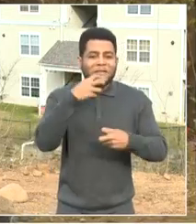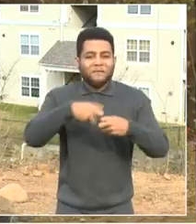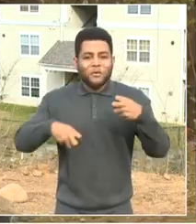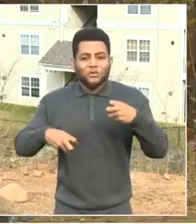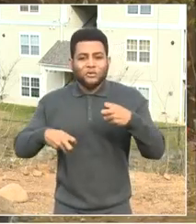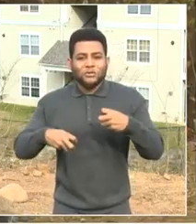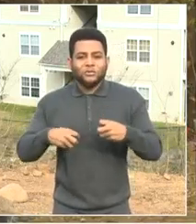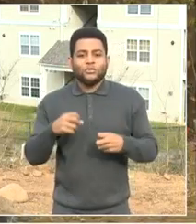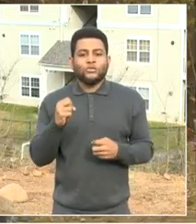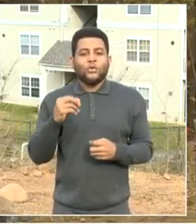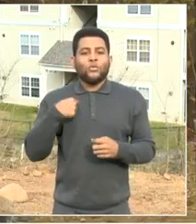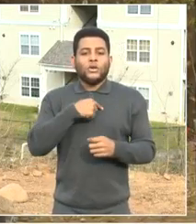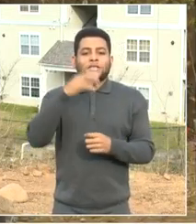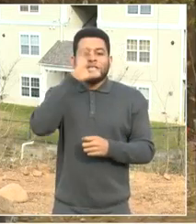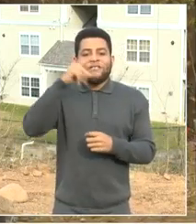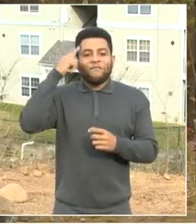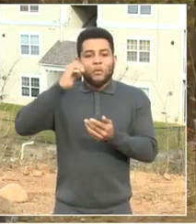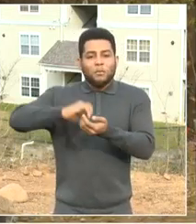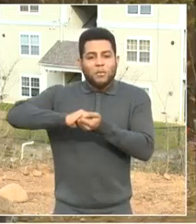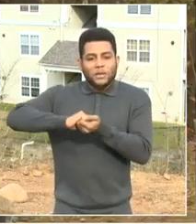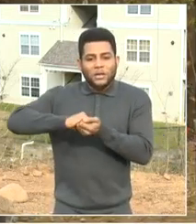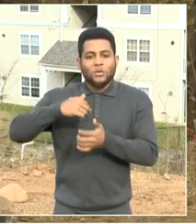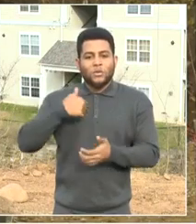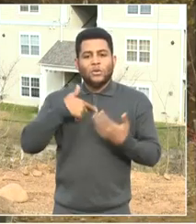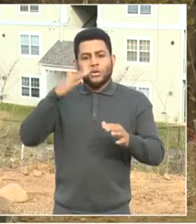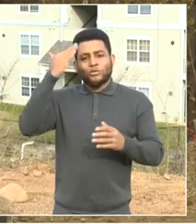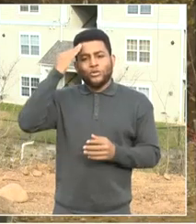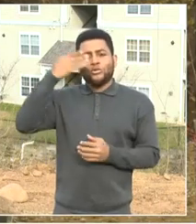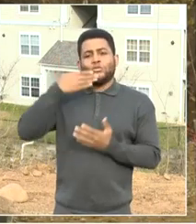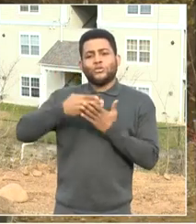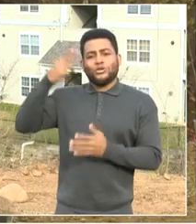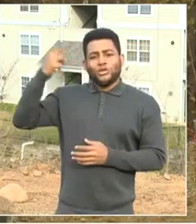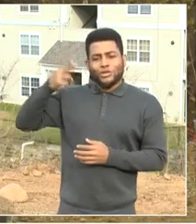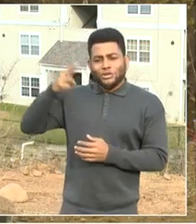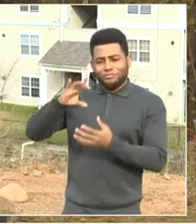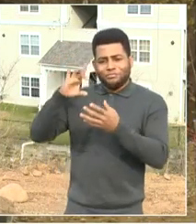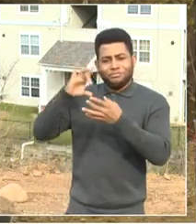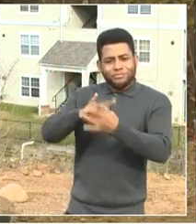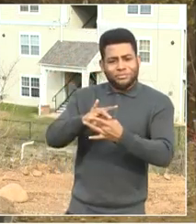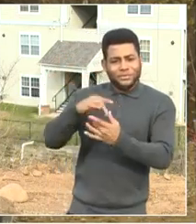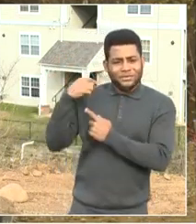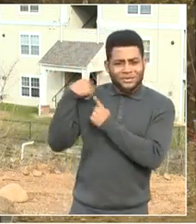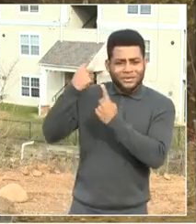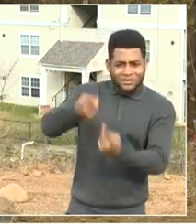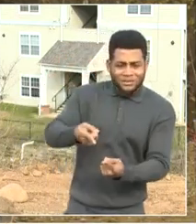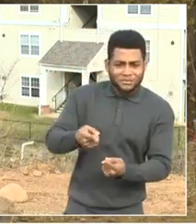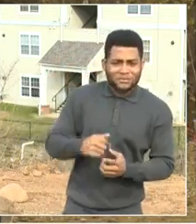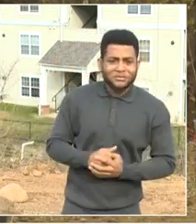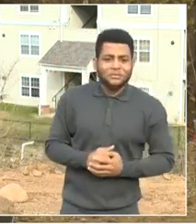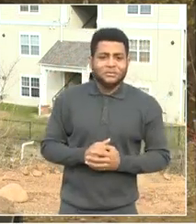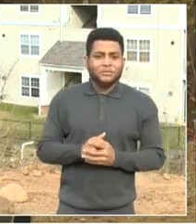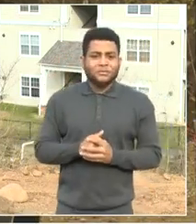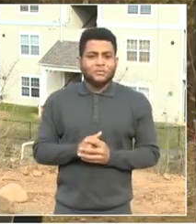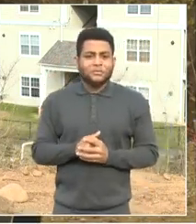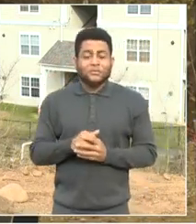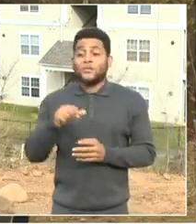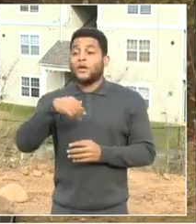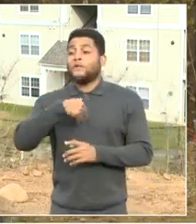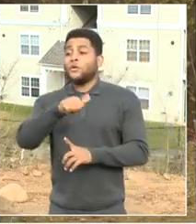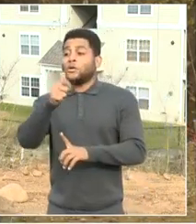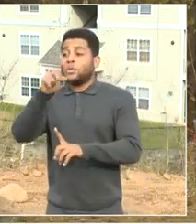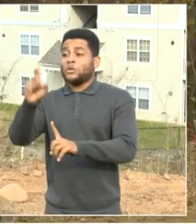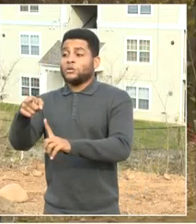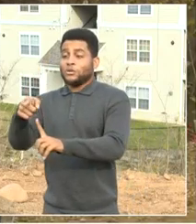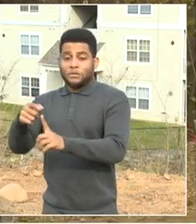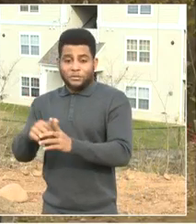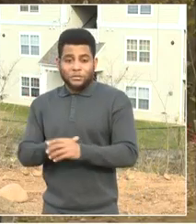prefer partners with a good track record. And if I could ask off topic, Yep. the council just finished their weekly briefing with Department of Health and